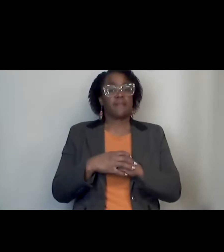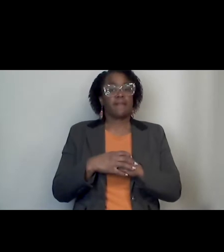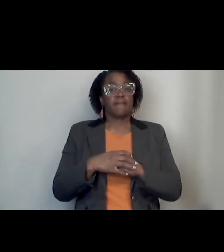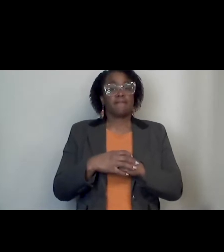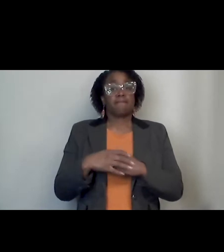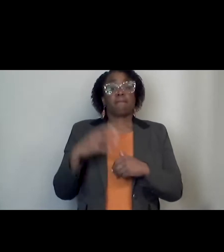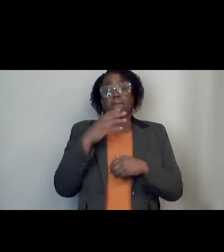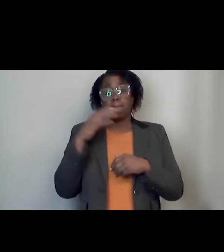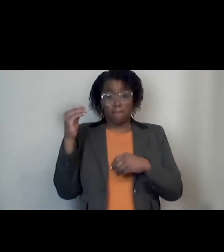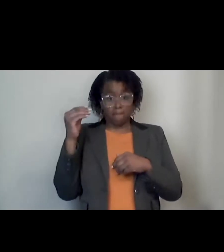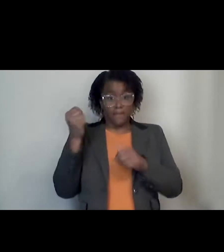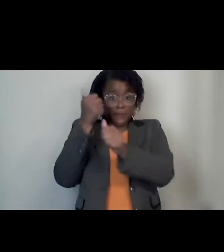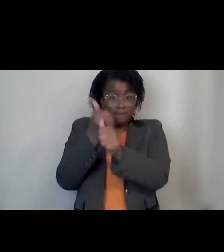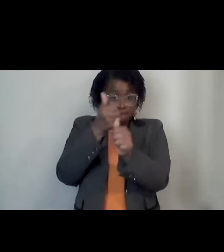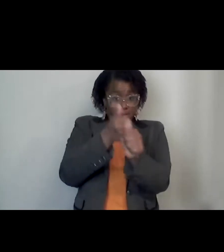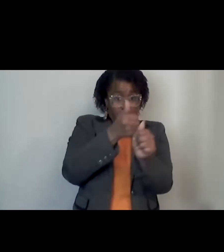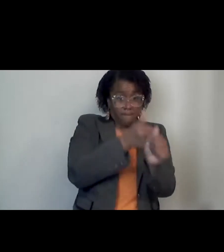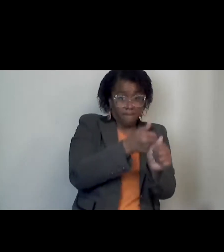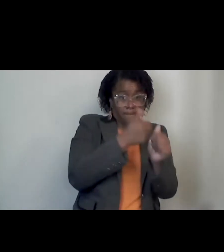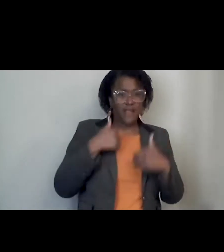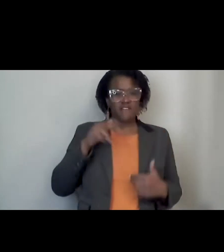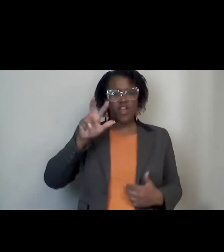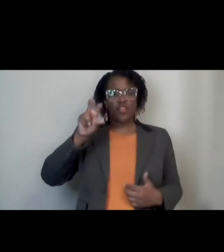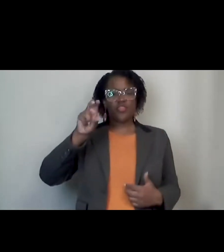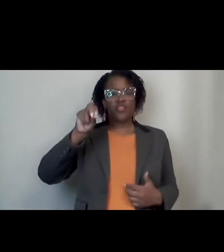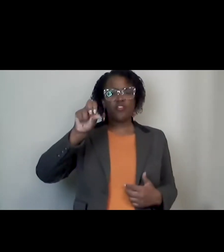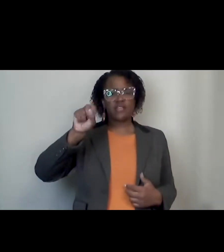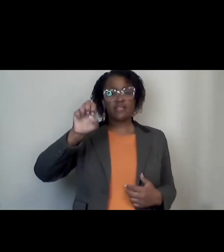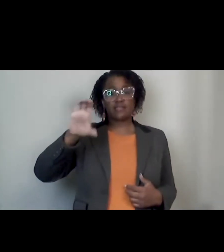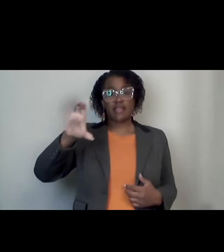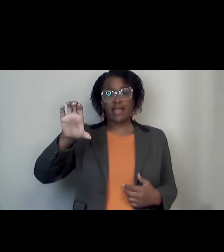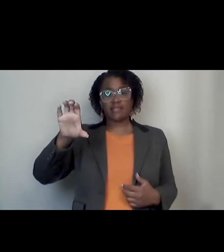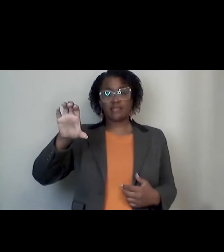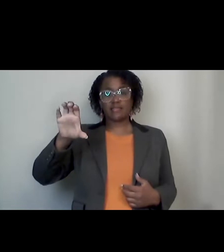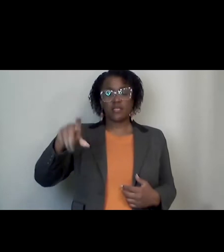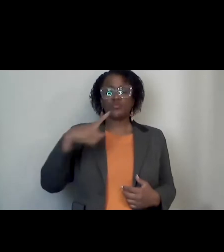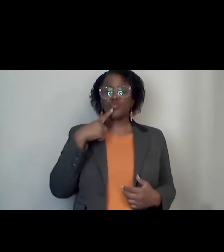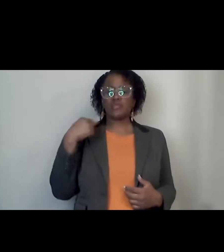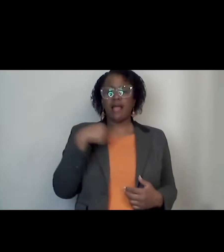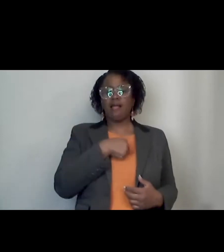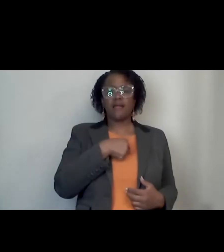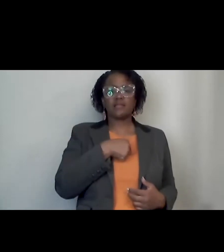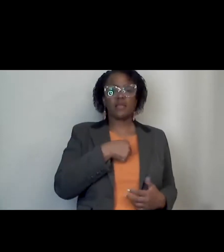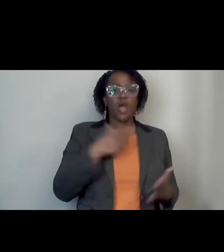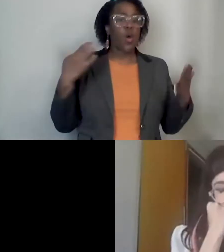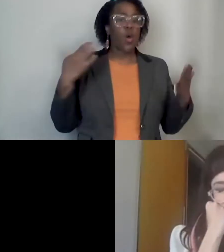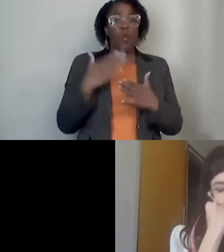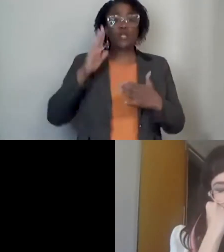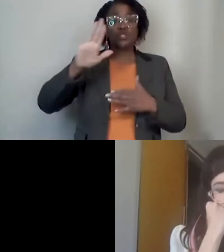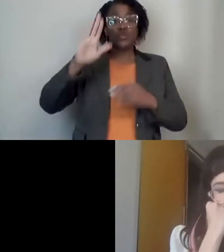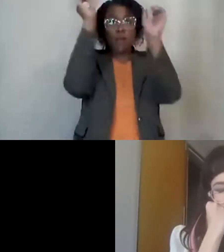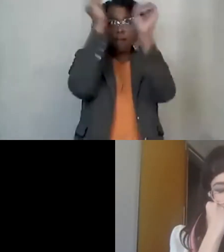And each one of you have 30 seconds to tell us, what does your